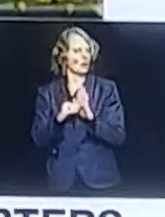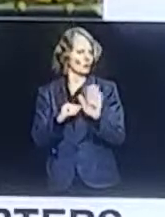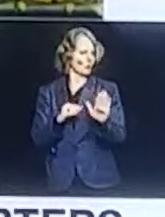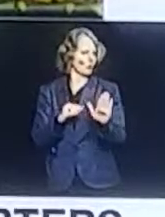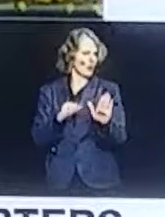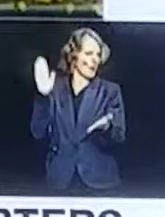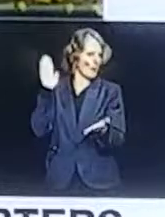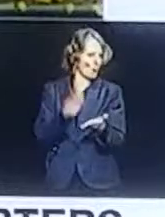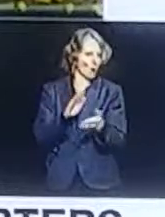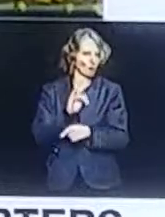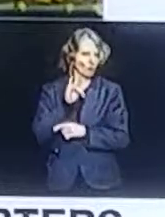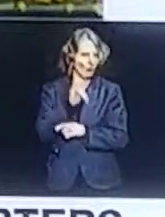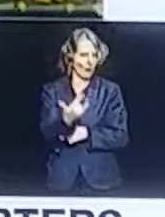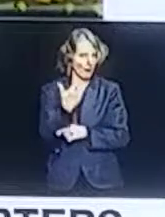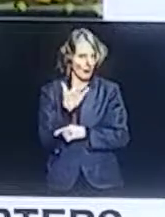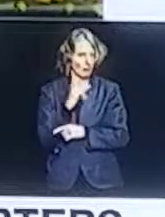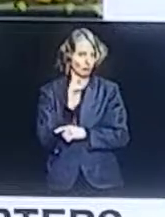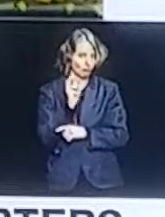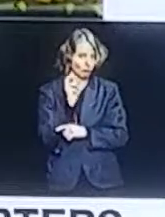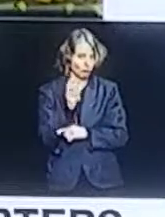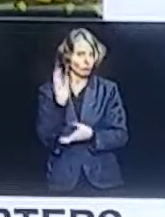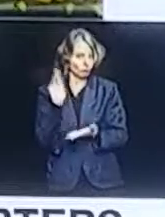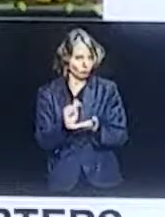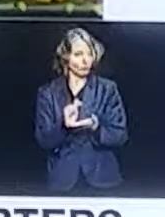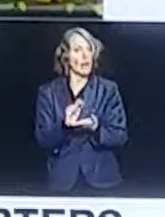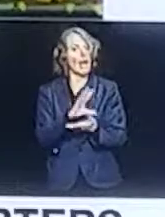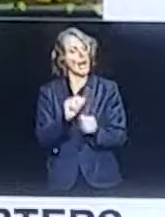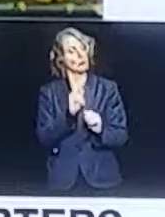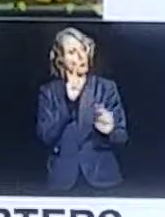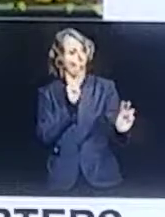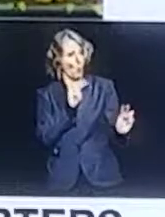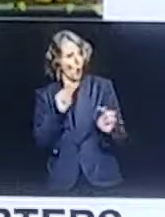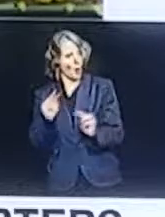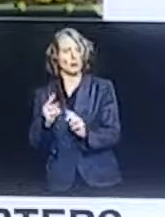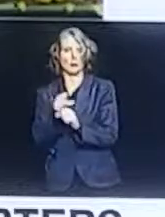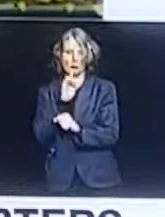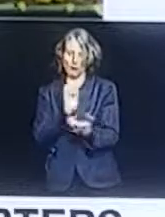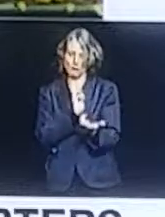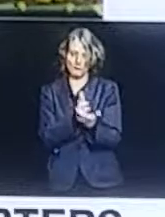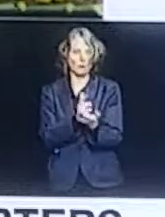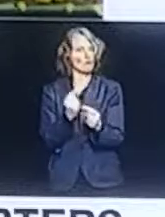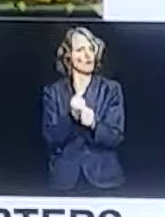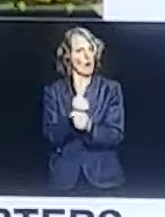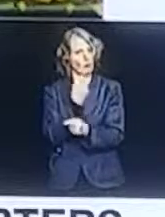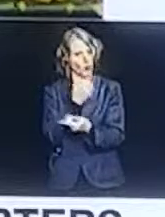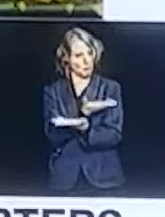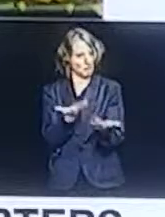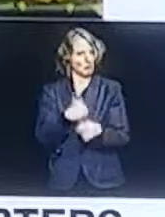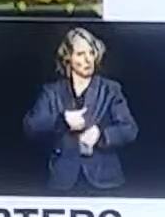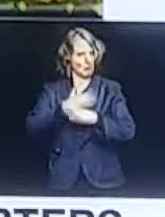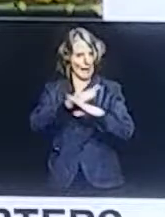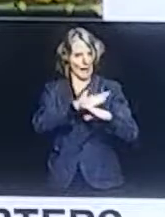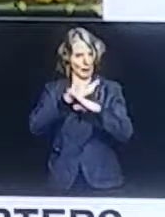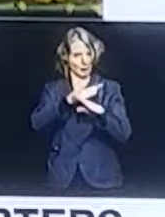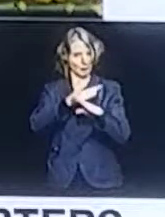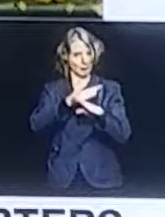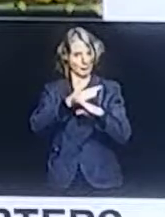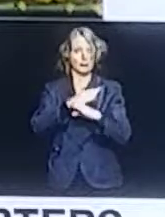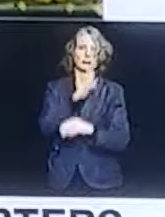that the current measures are the right ones to protect Canadians. From the very beginning, we brought